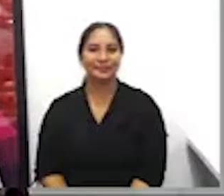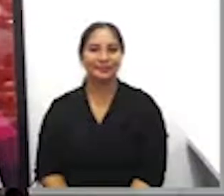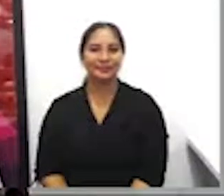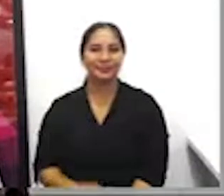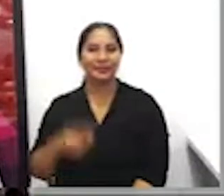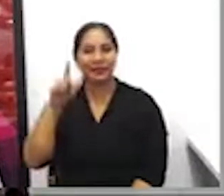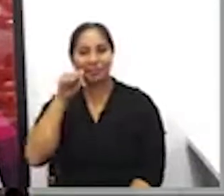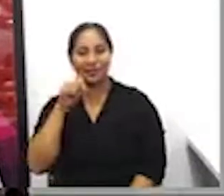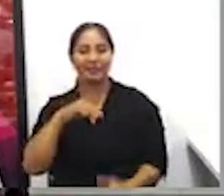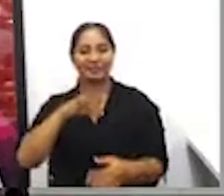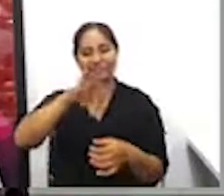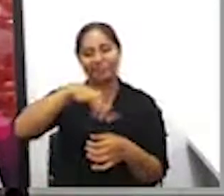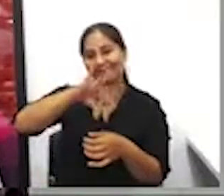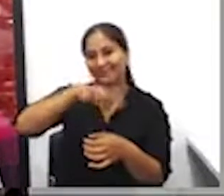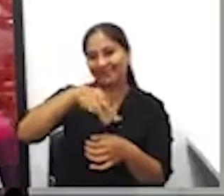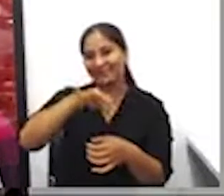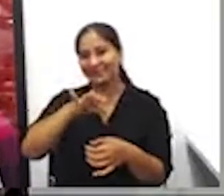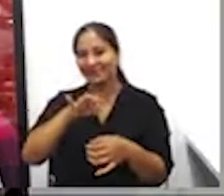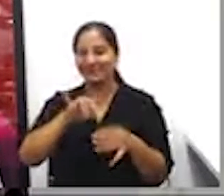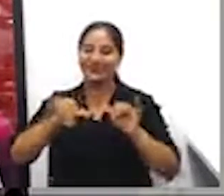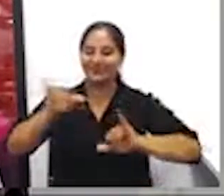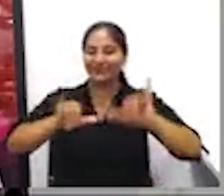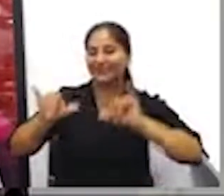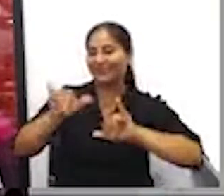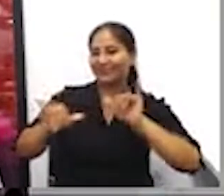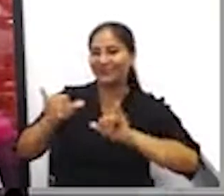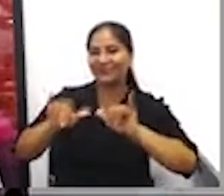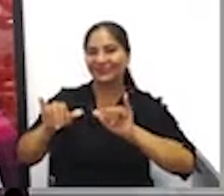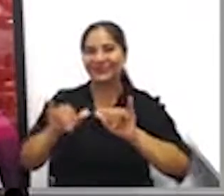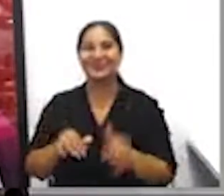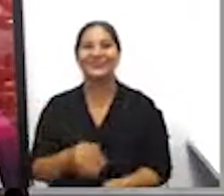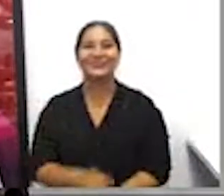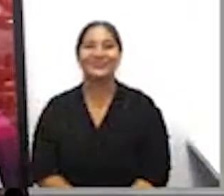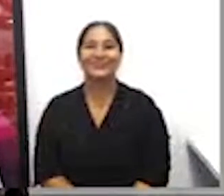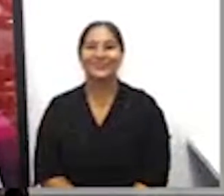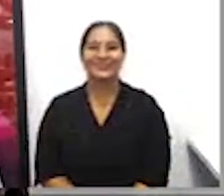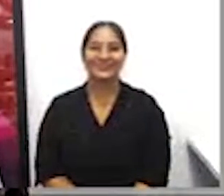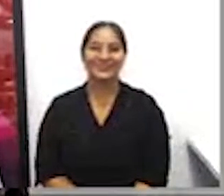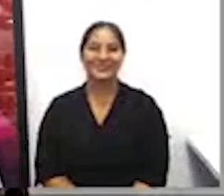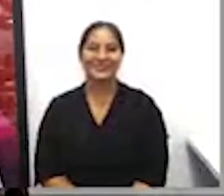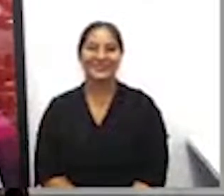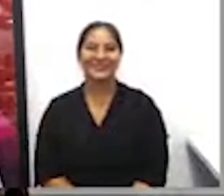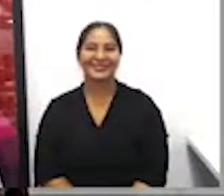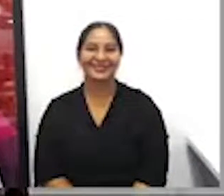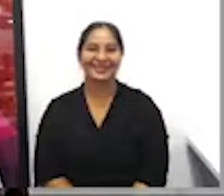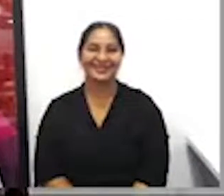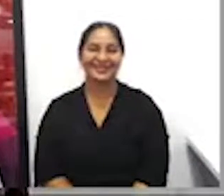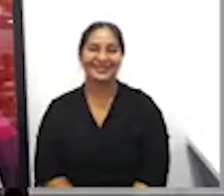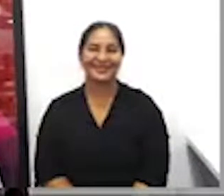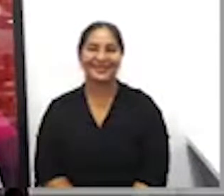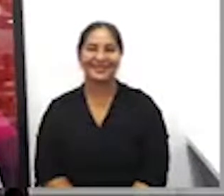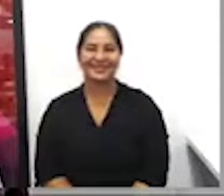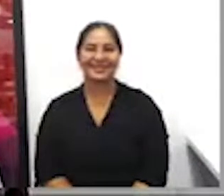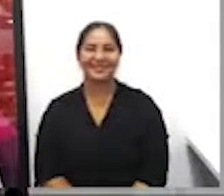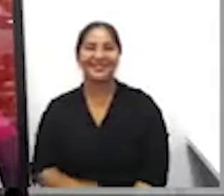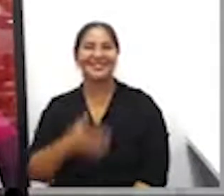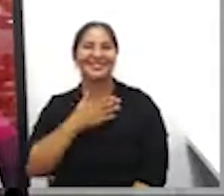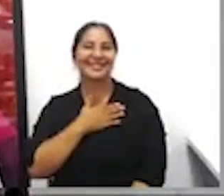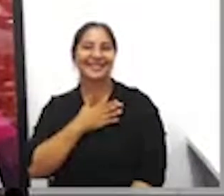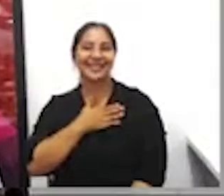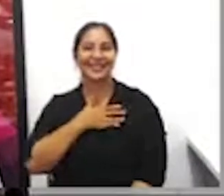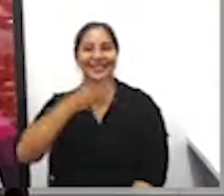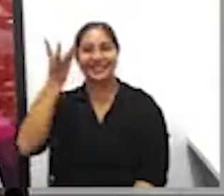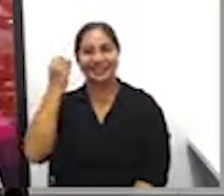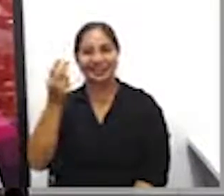about real estate. All are used to doing this. This is like, I had to learn this when I was teaching how to do this. Right.